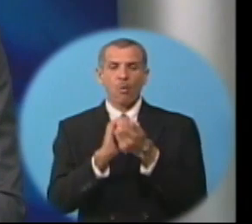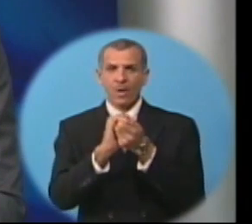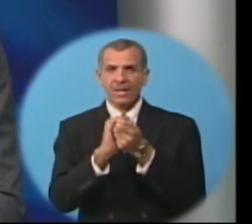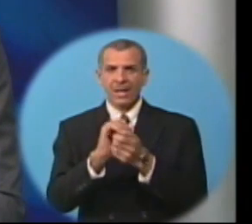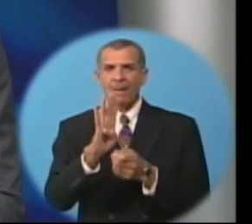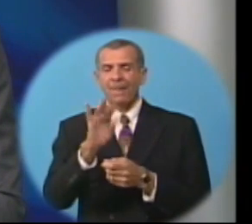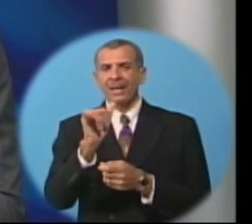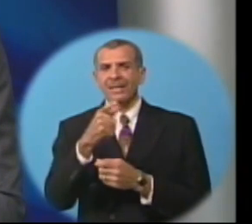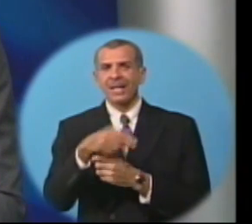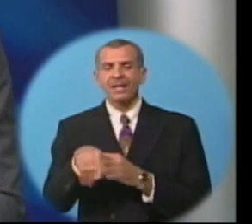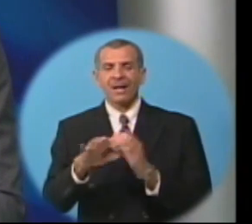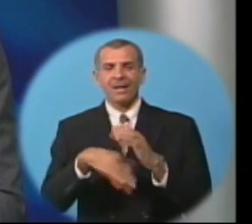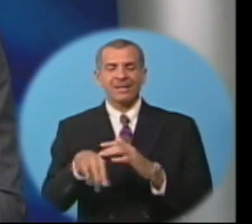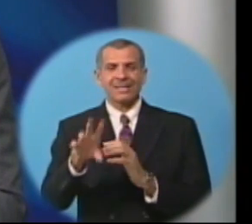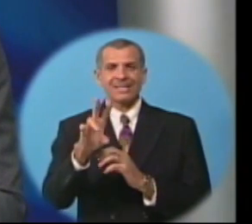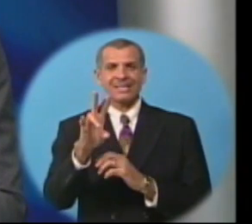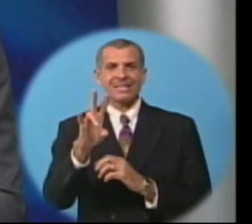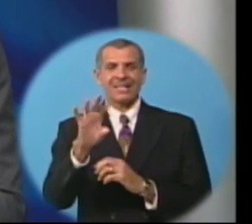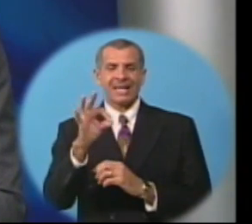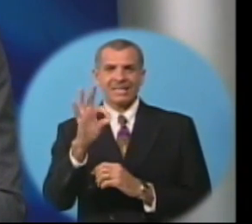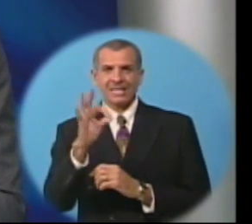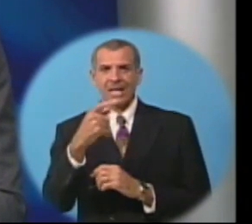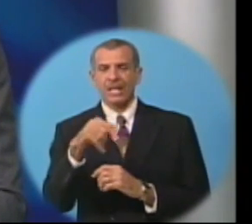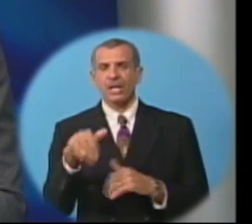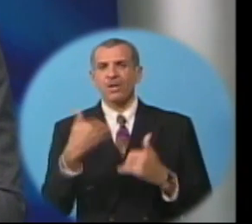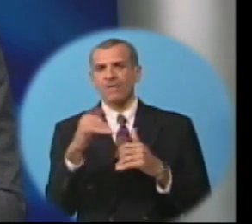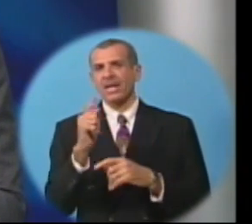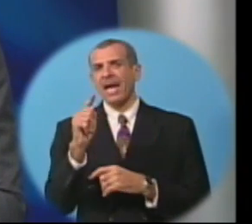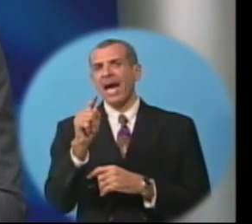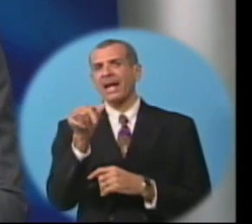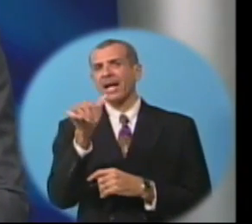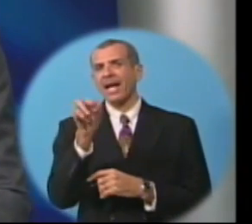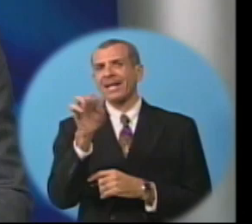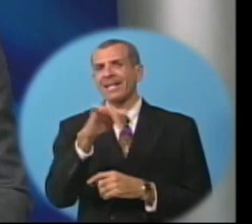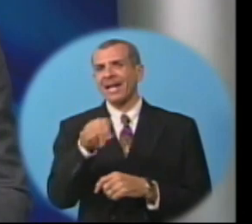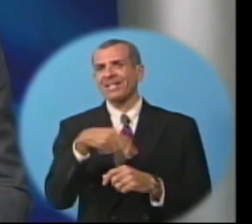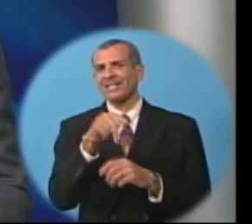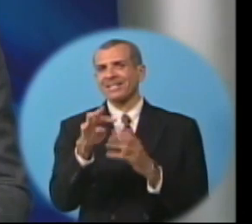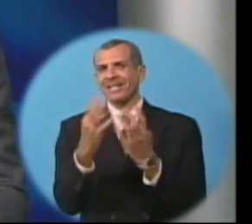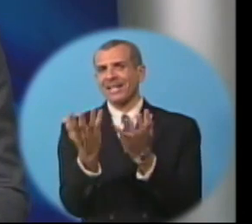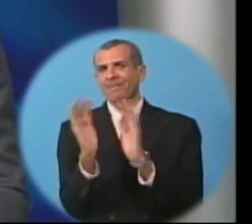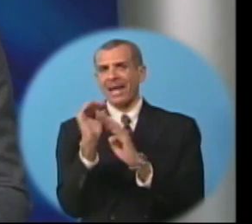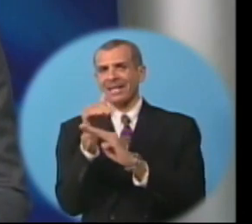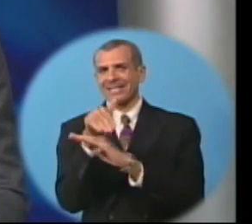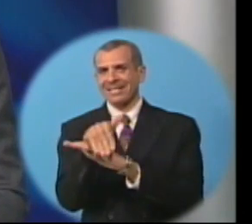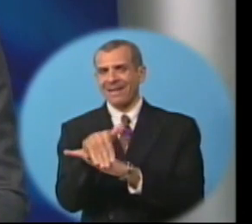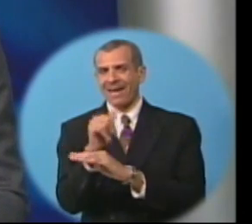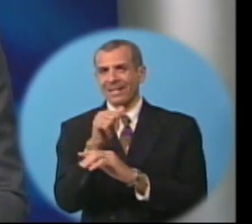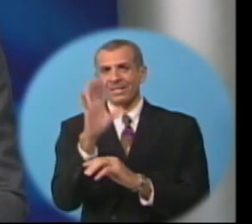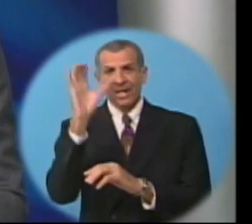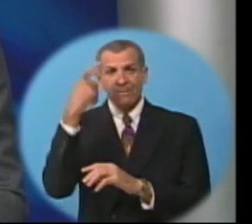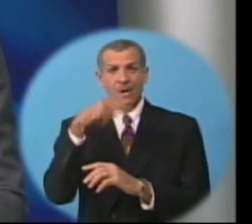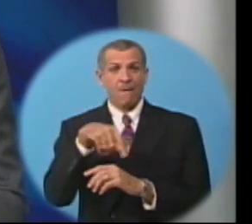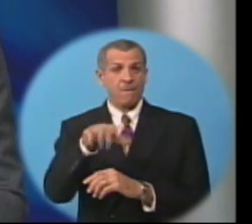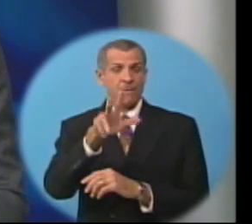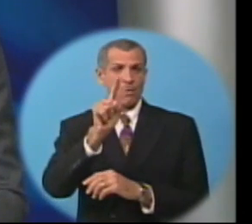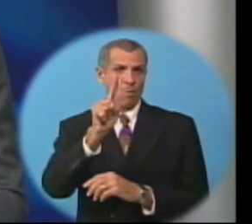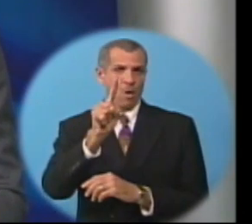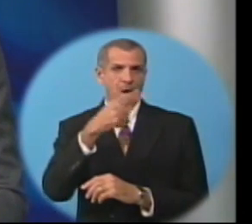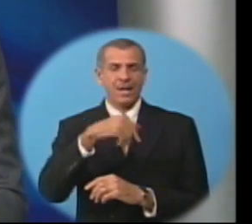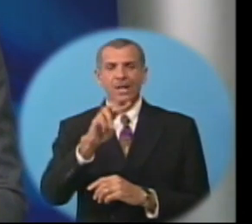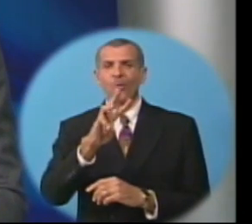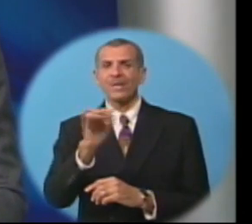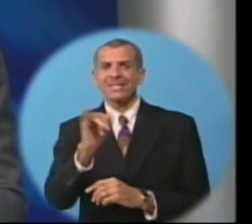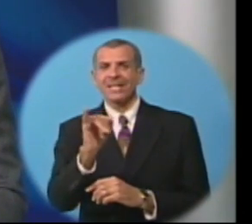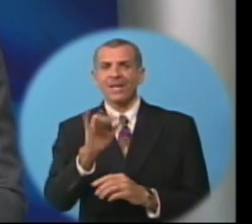Bangladesh under-19s in the 5th Youth One-Day International at the Guyana National Stadium last night. Chanderpaul made 51 as the